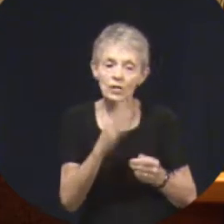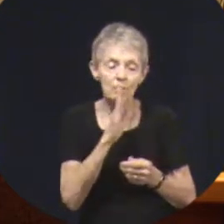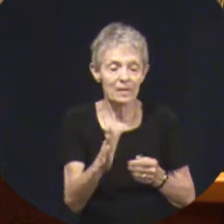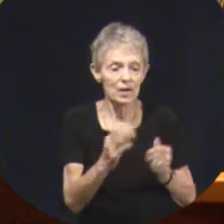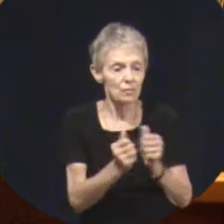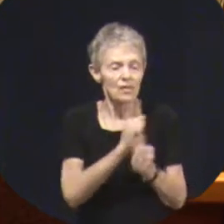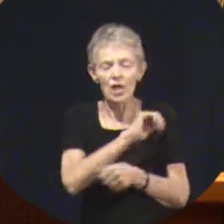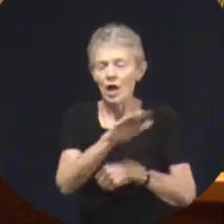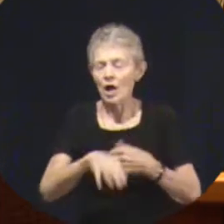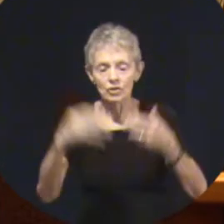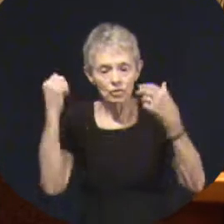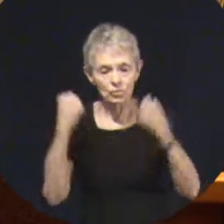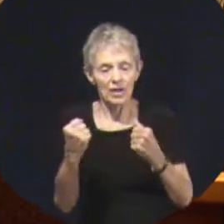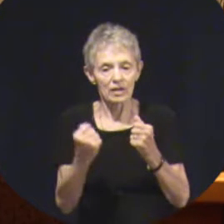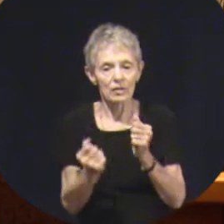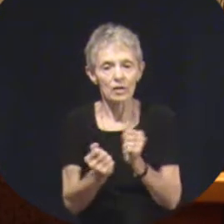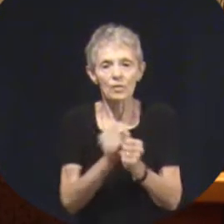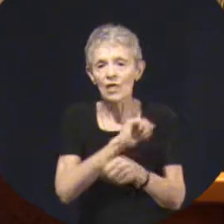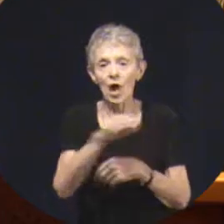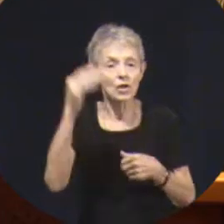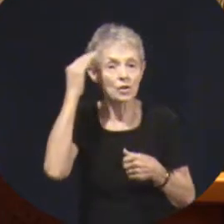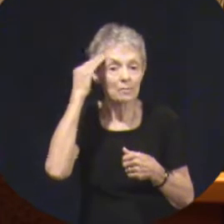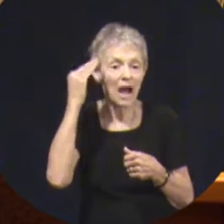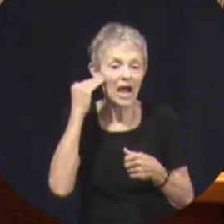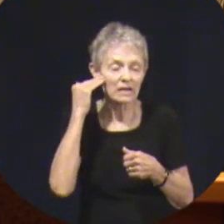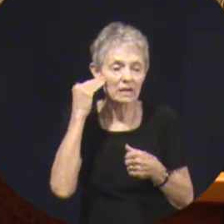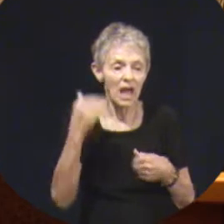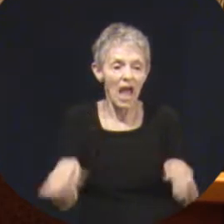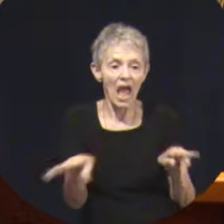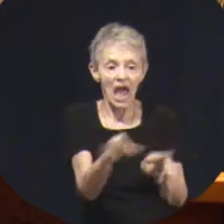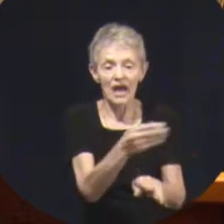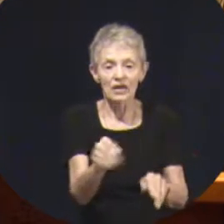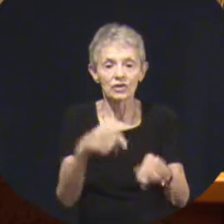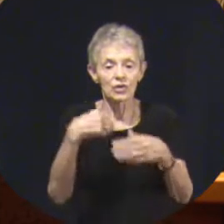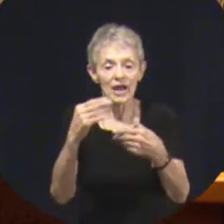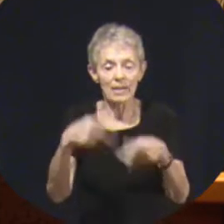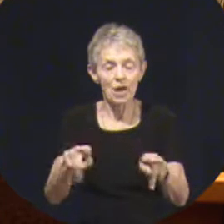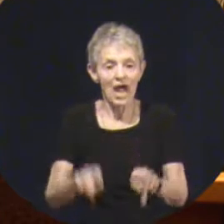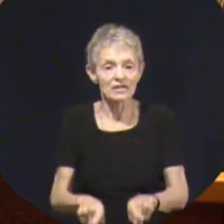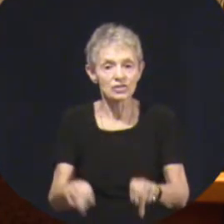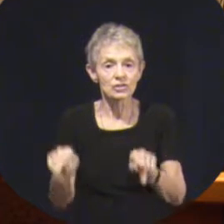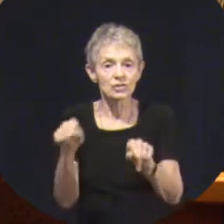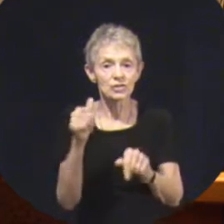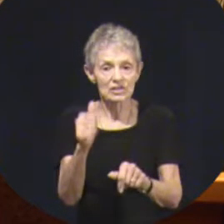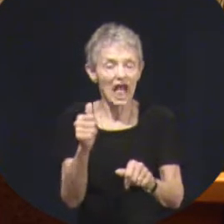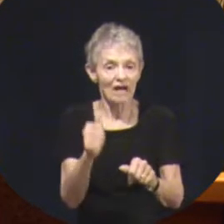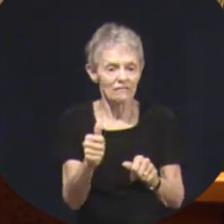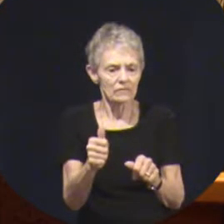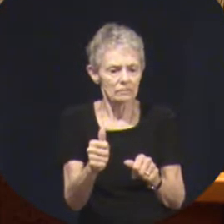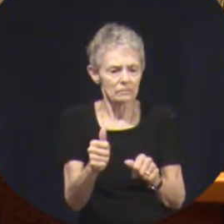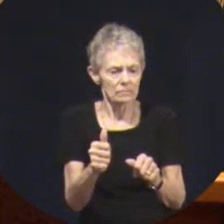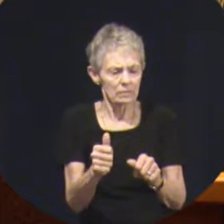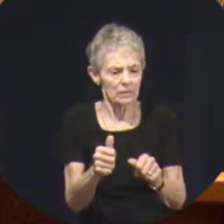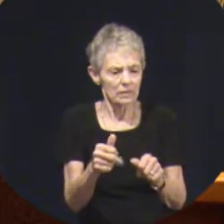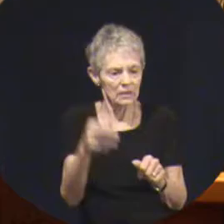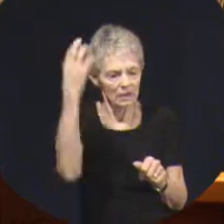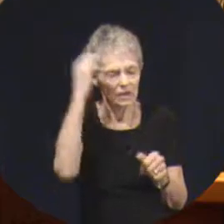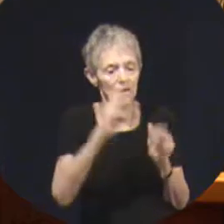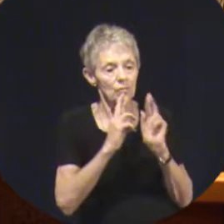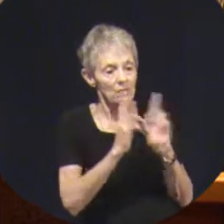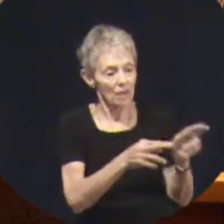strength, and with all your mind, and your neighbor as yourself." He replied to